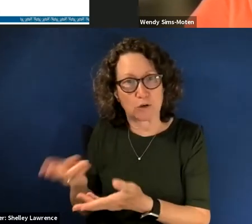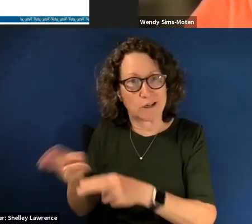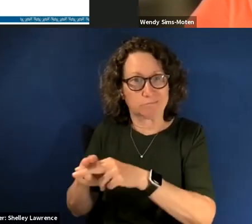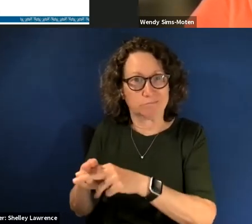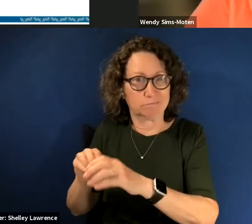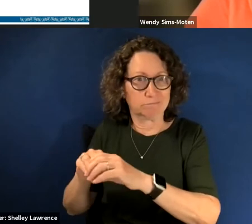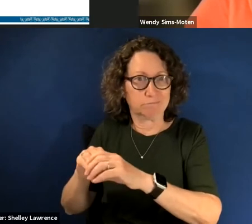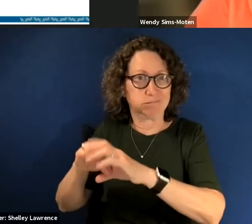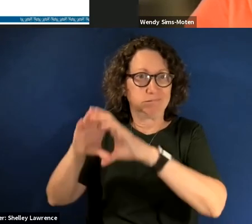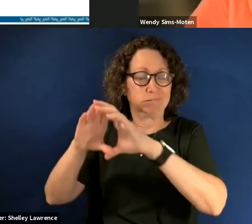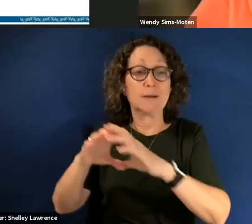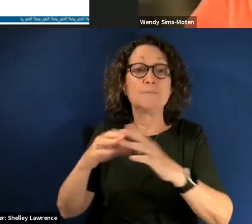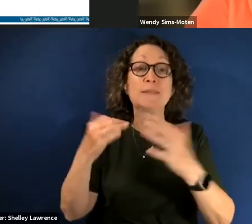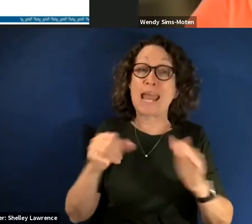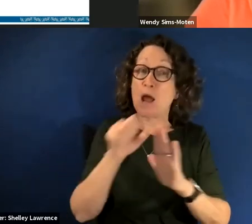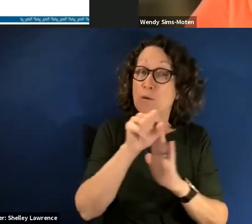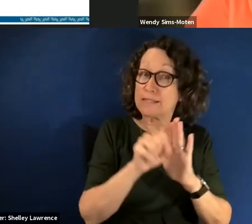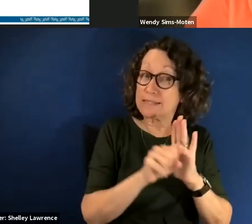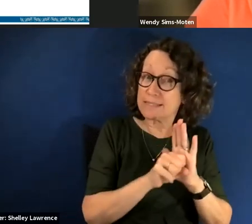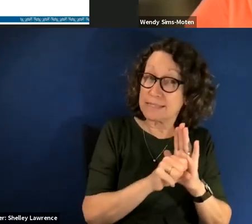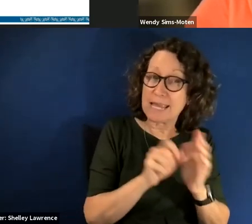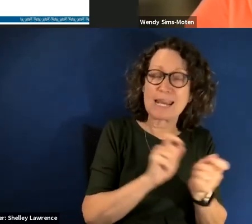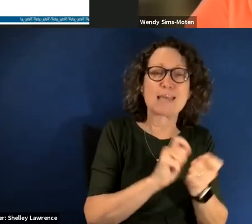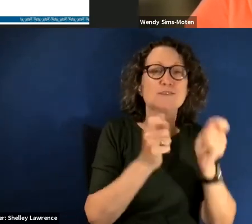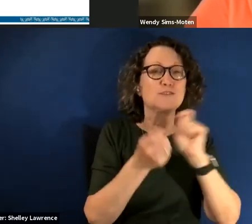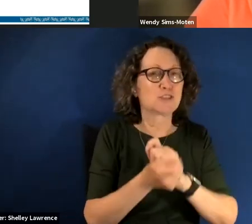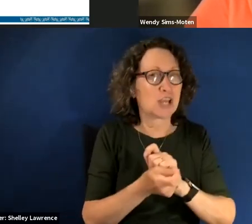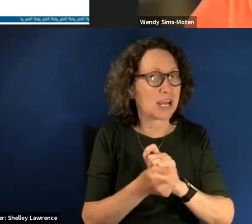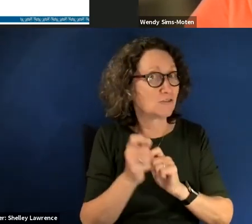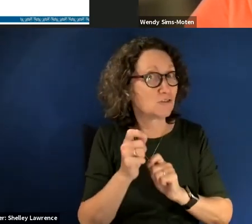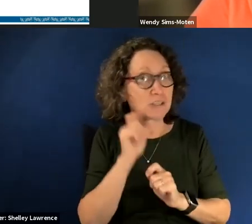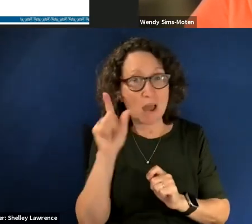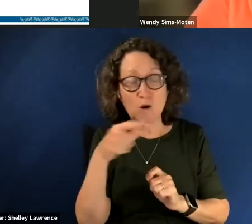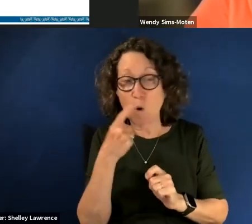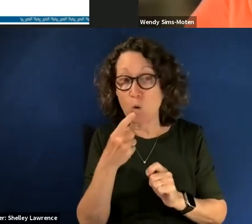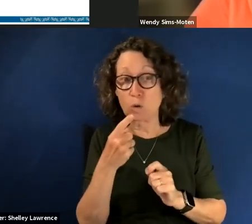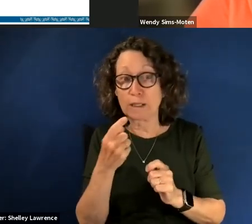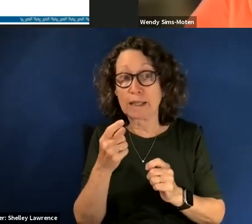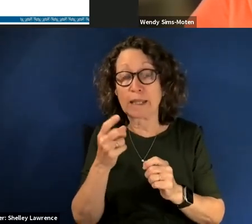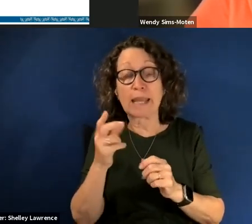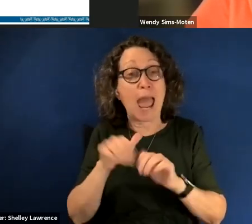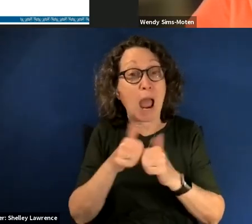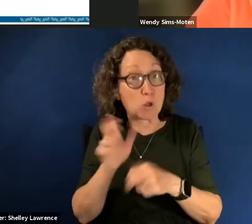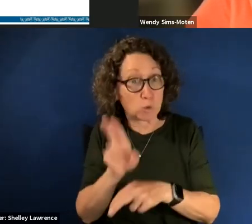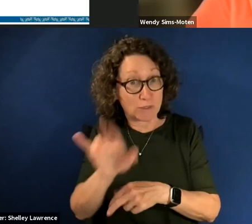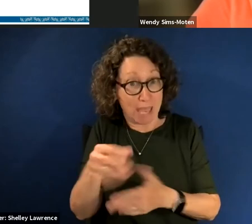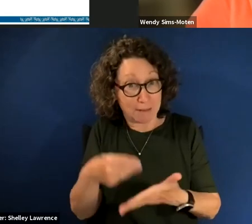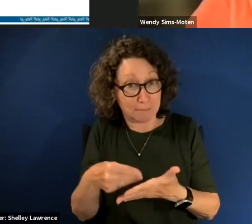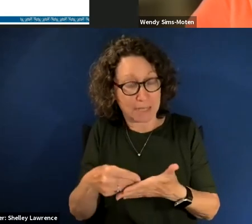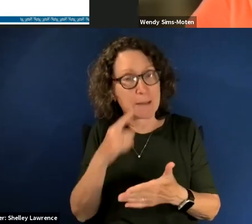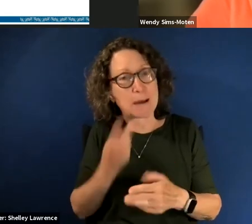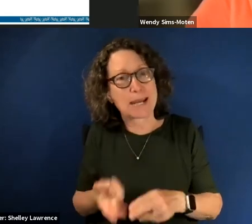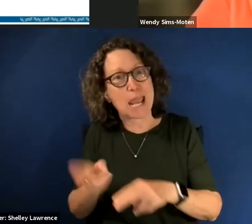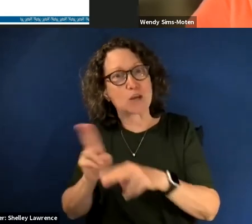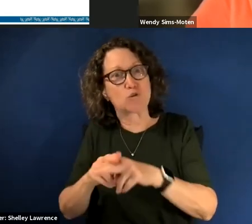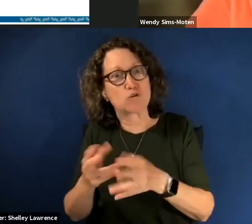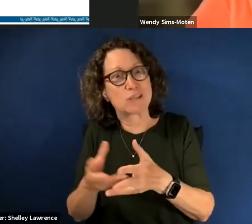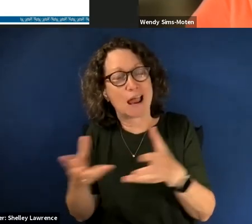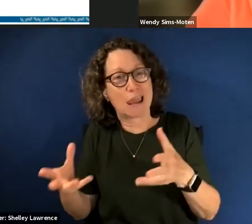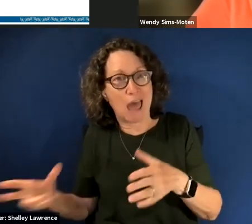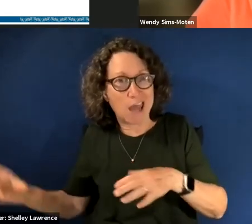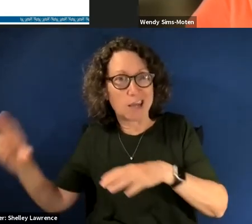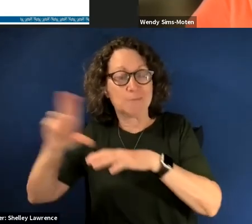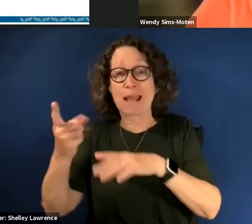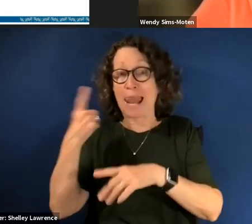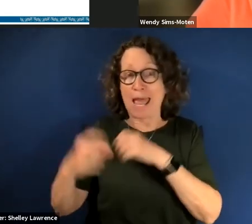the state has now changed not only the allowable uses of this funding, but they have increased it dramatically.